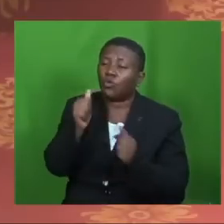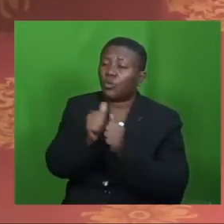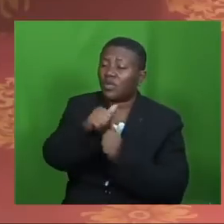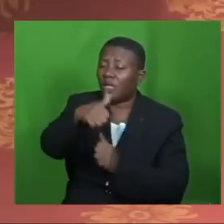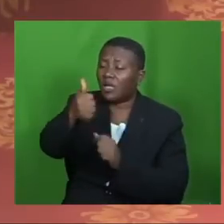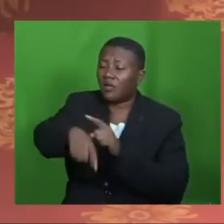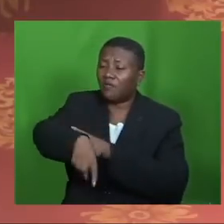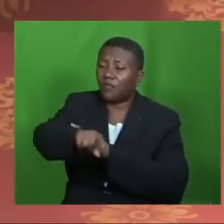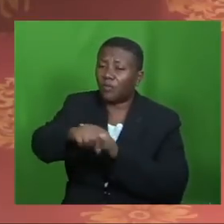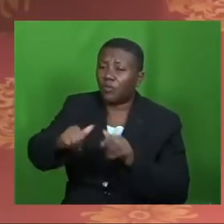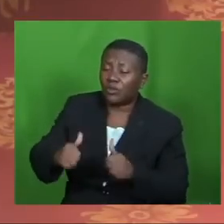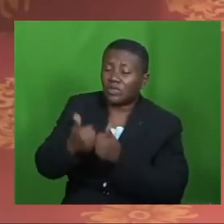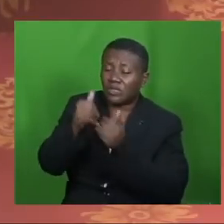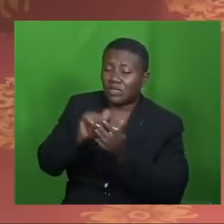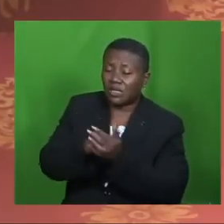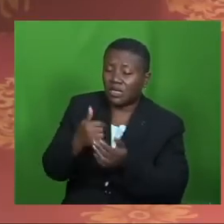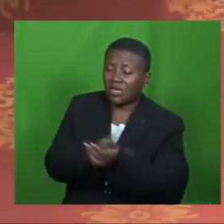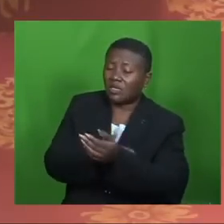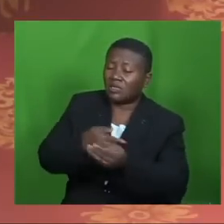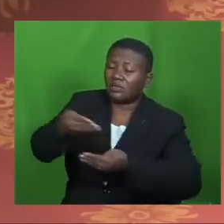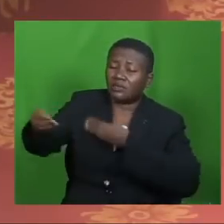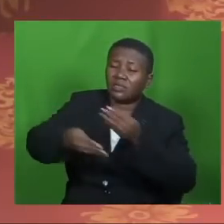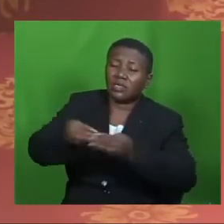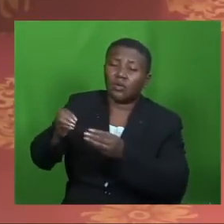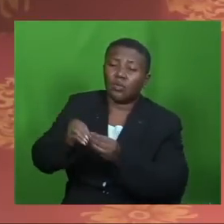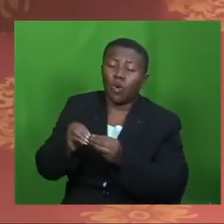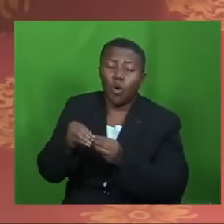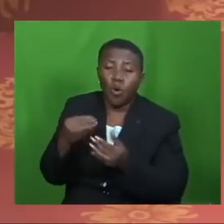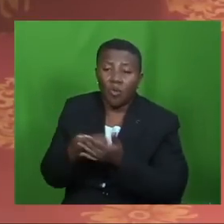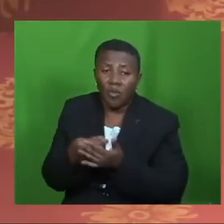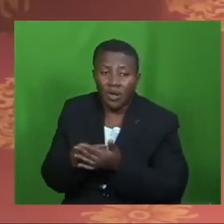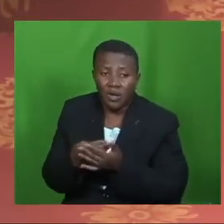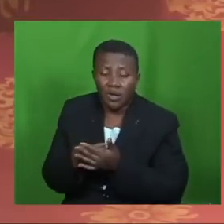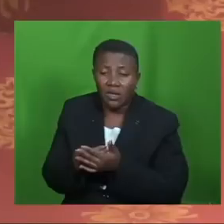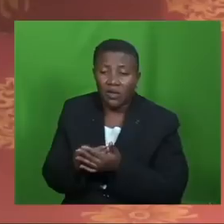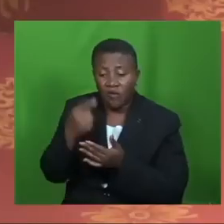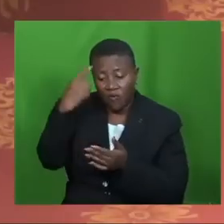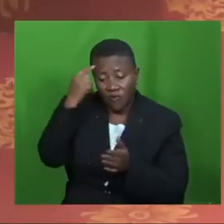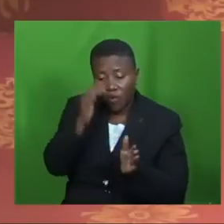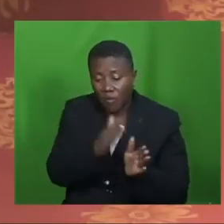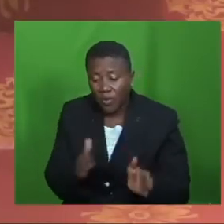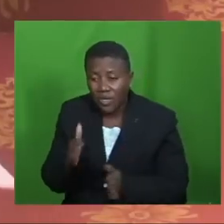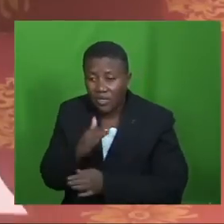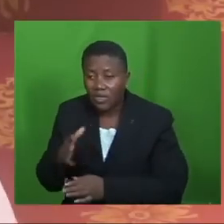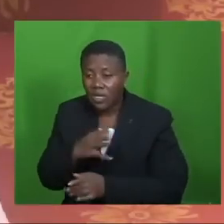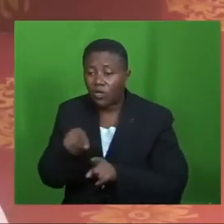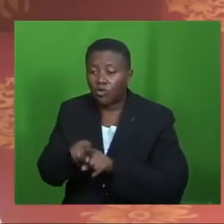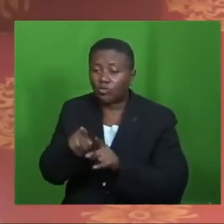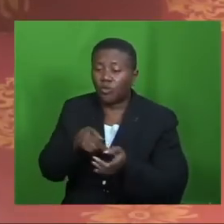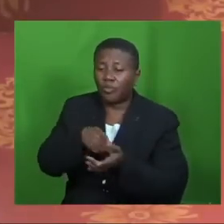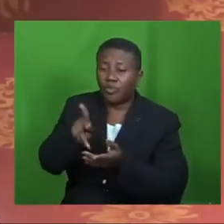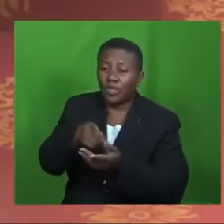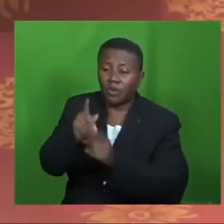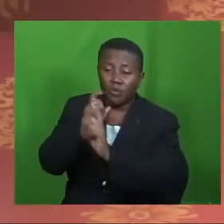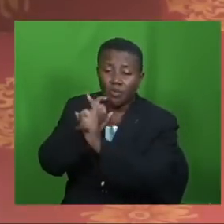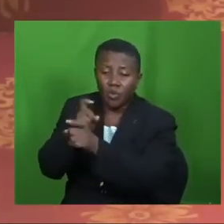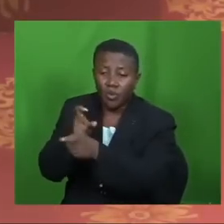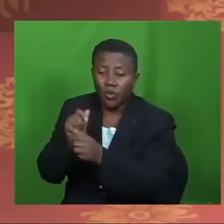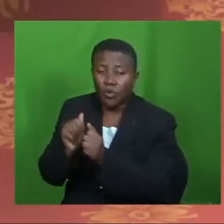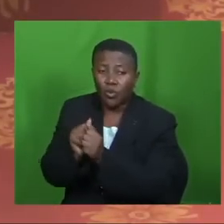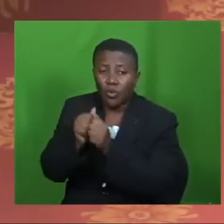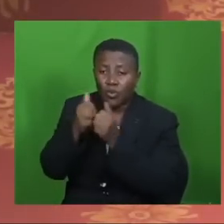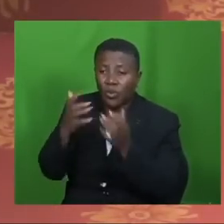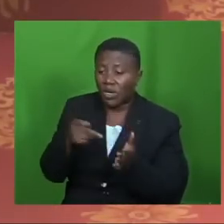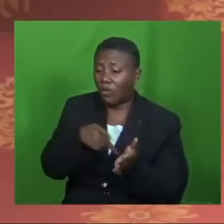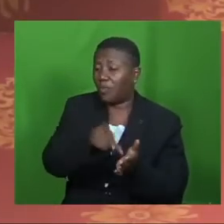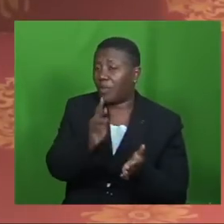in which Ghana spent a lot of money to ensure qualification, preparation, and bonuses without commensurate prize money,